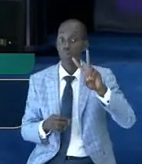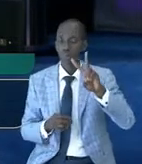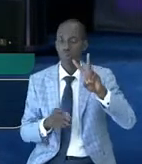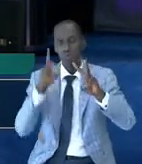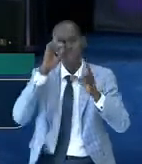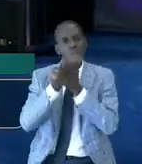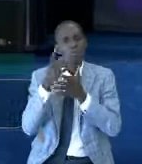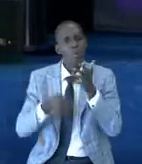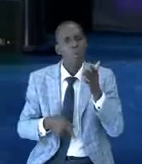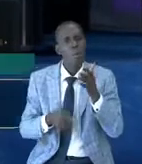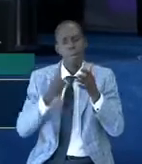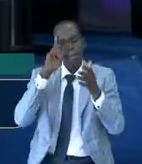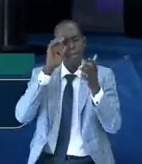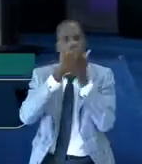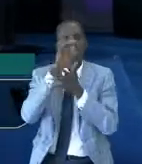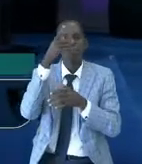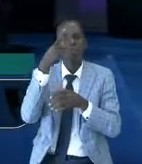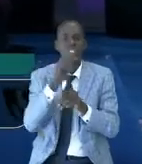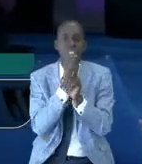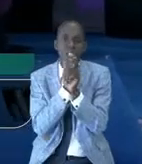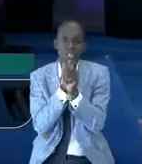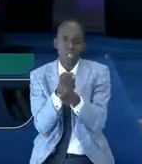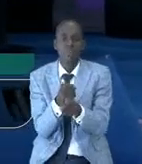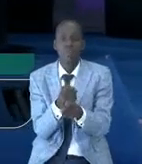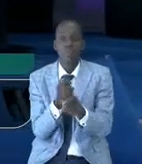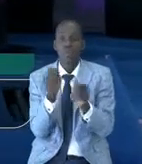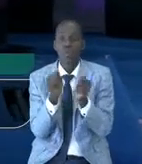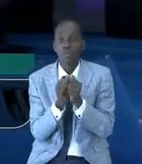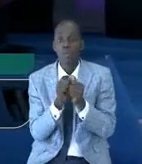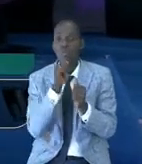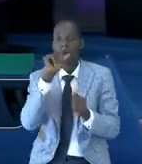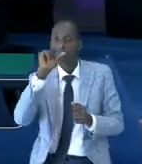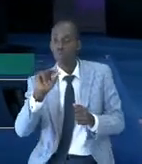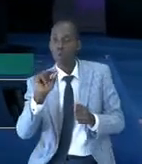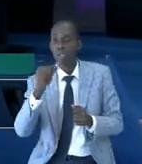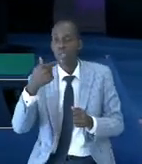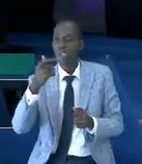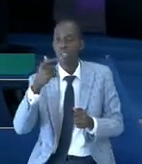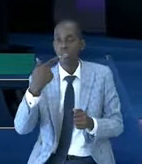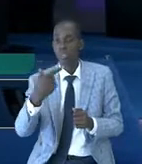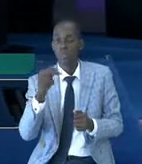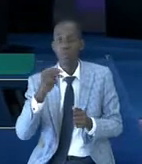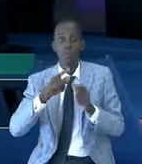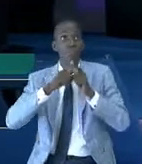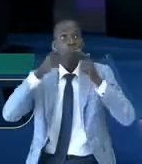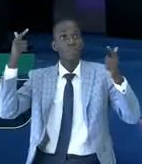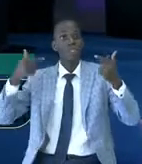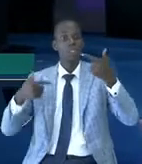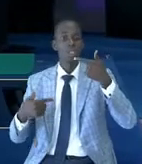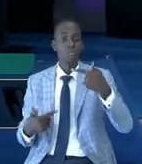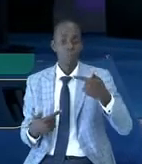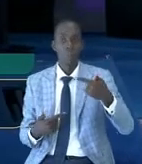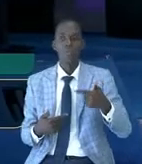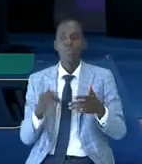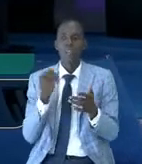believe the gift with a capital G, that is Christ himself, that the